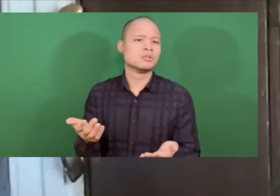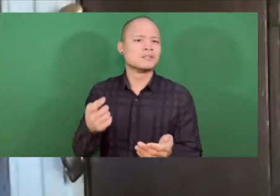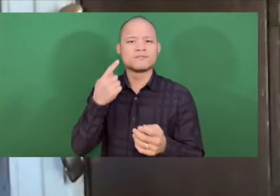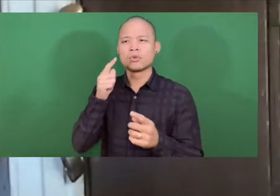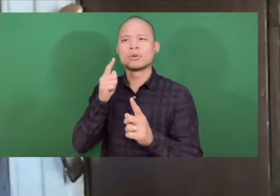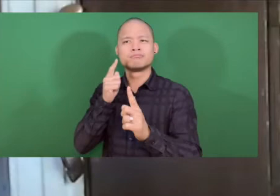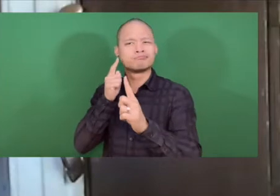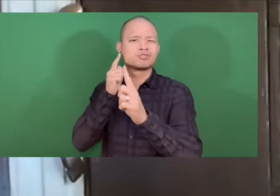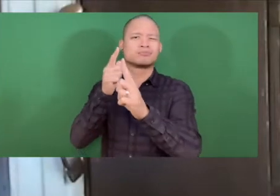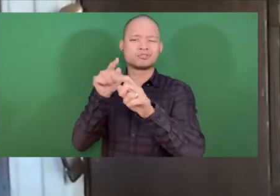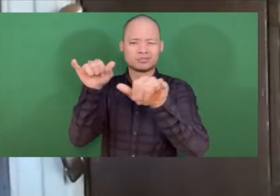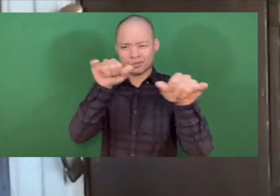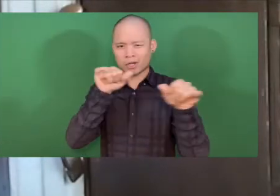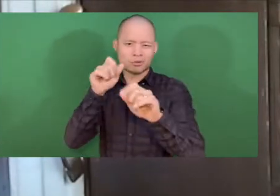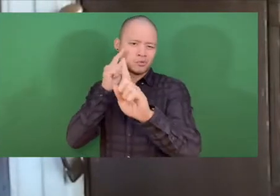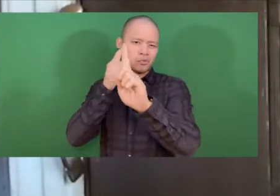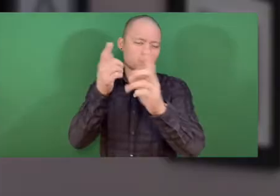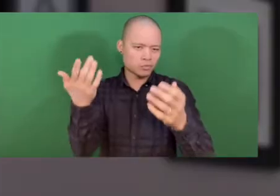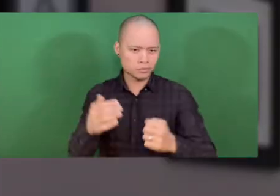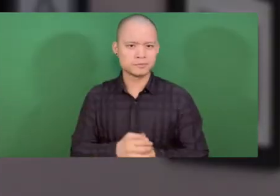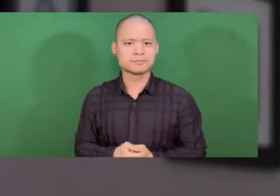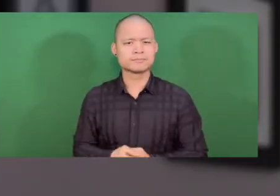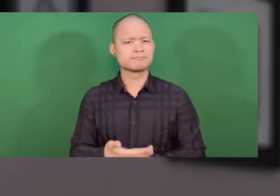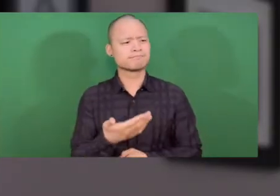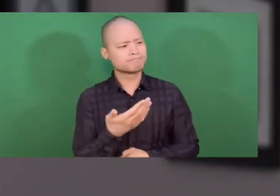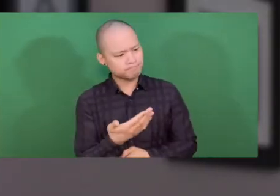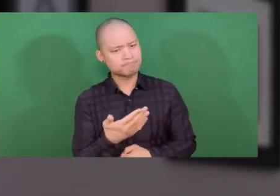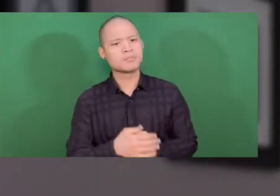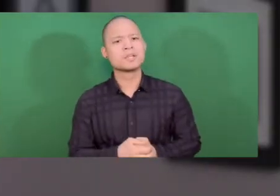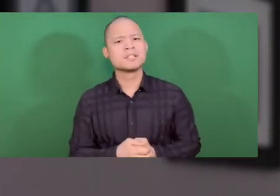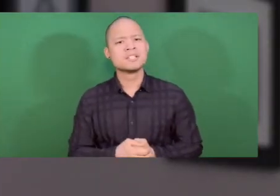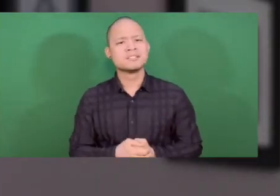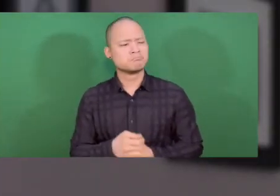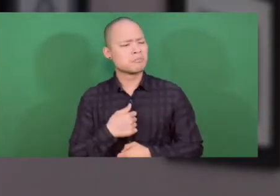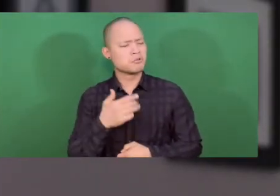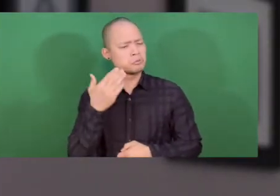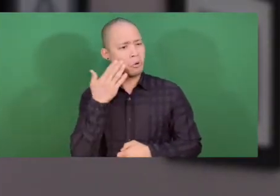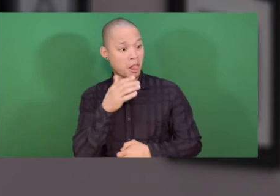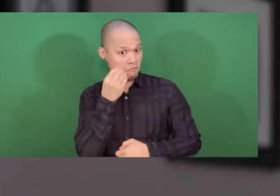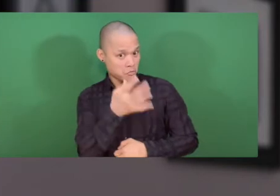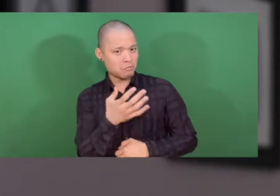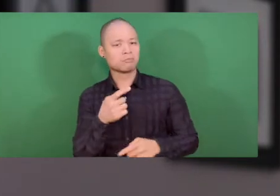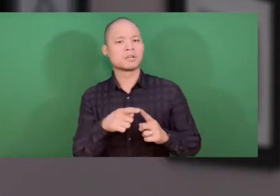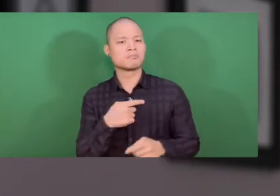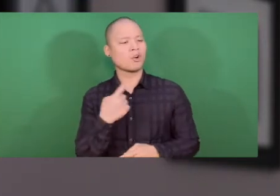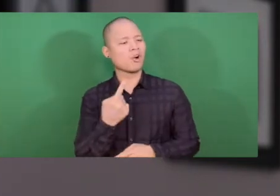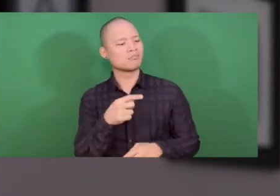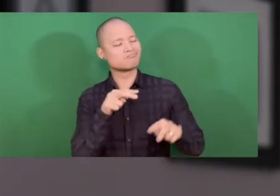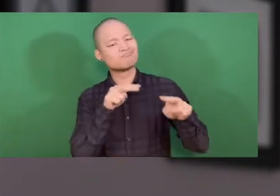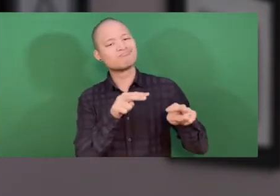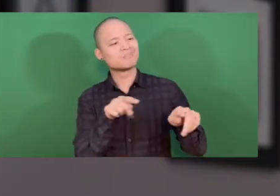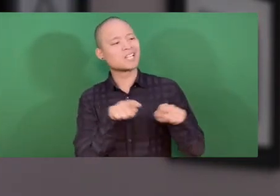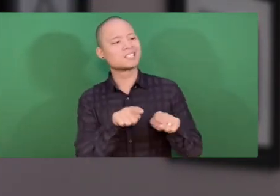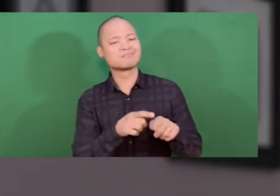to achieve common goals. So, Jim, I don't know if I've told you this before, but I kind of regard you as like